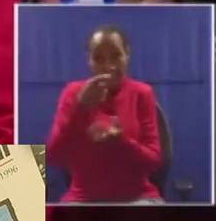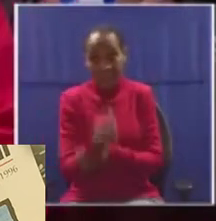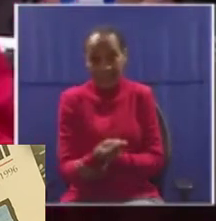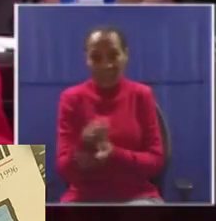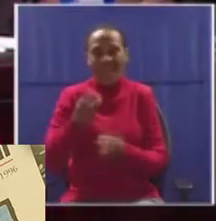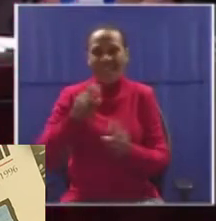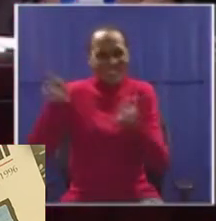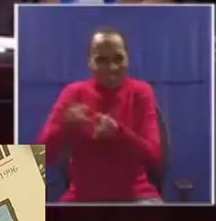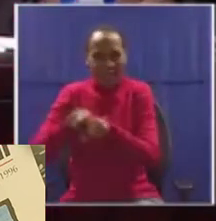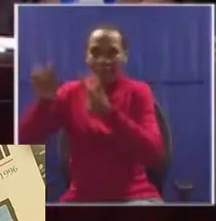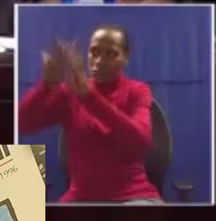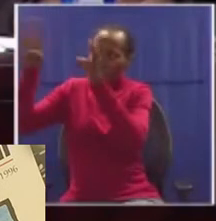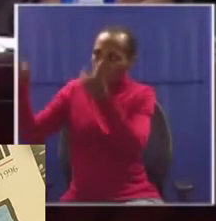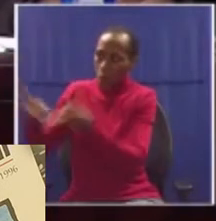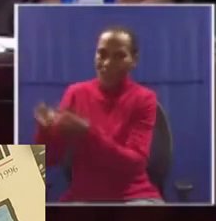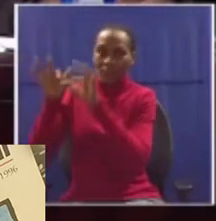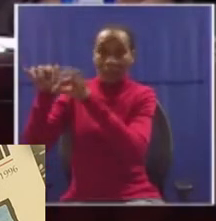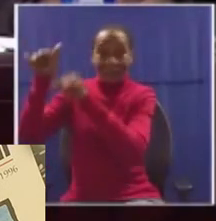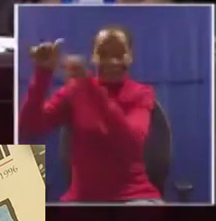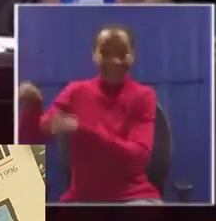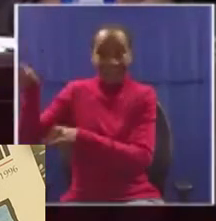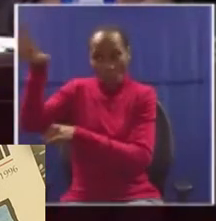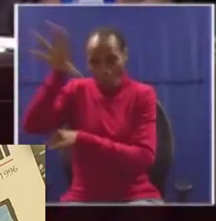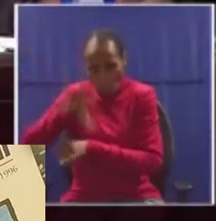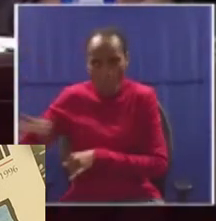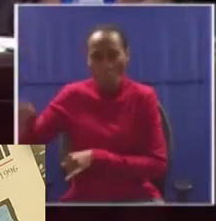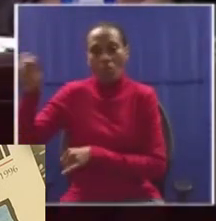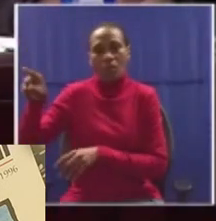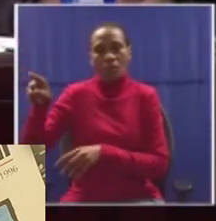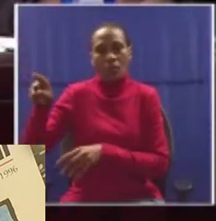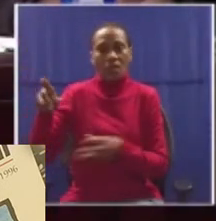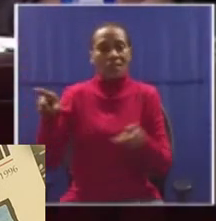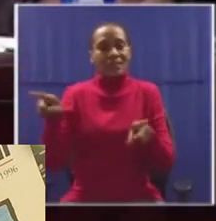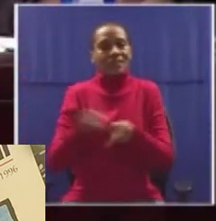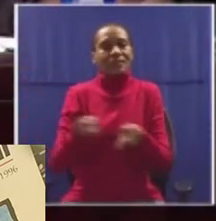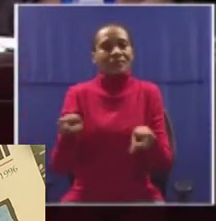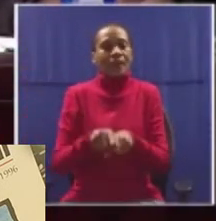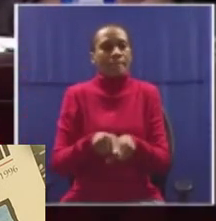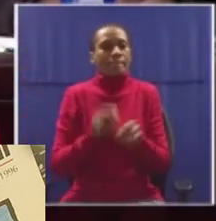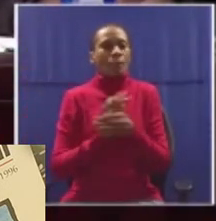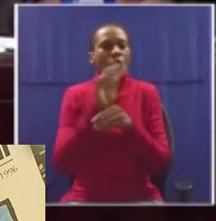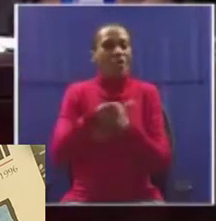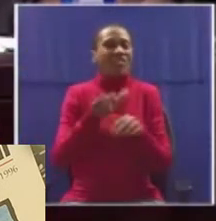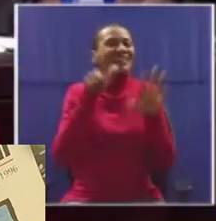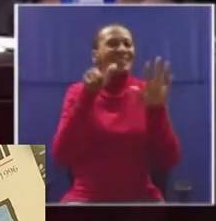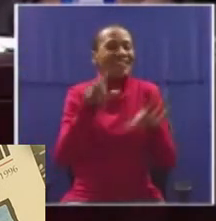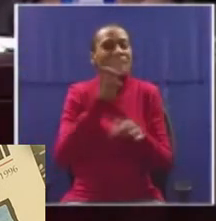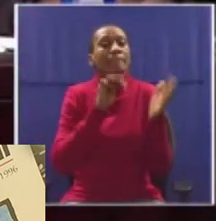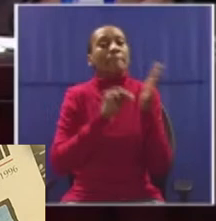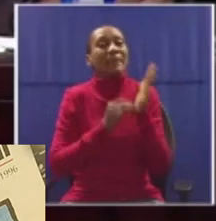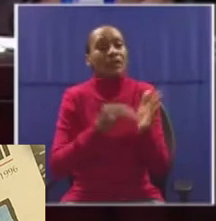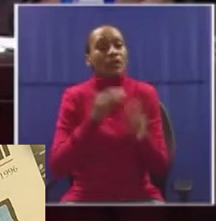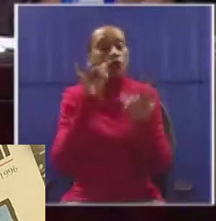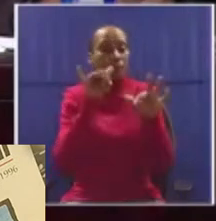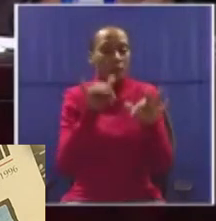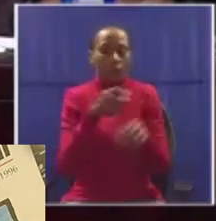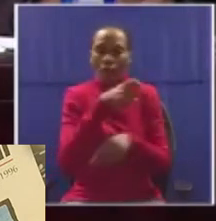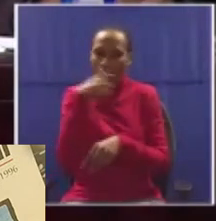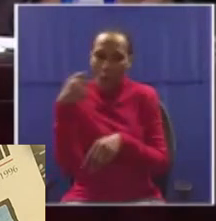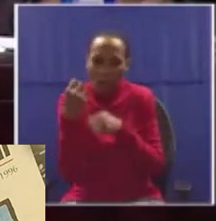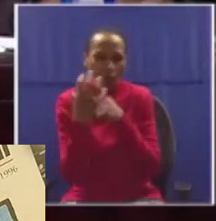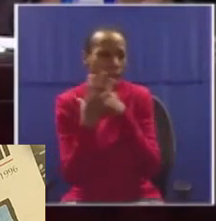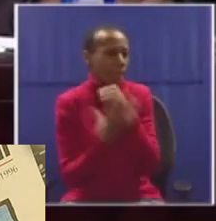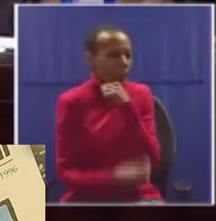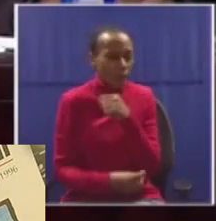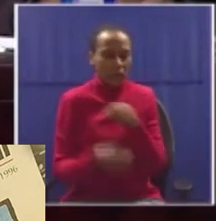population more than 700 million people live in extreme private poverty meaning that they are likely to go to